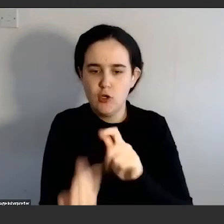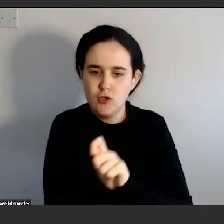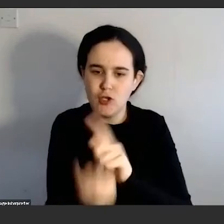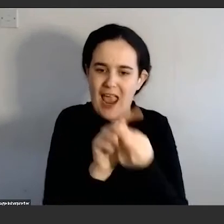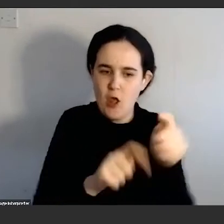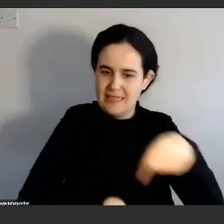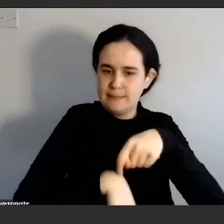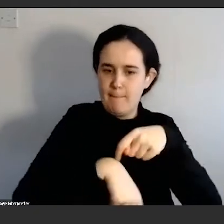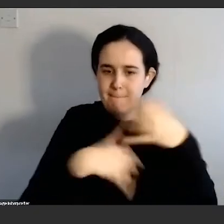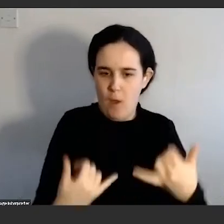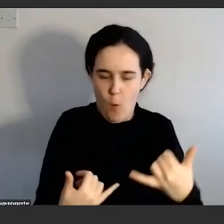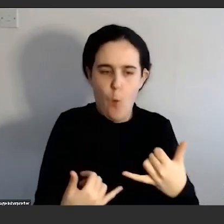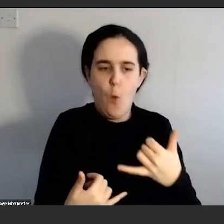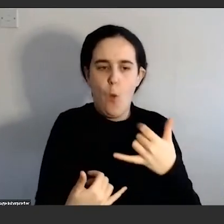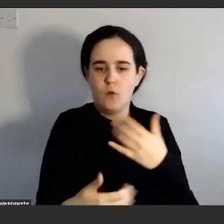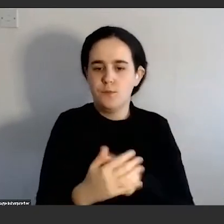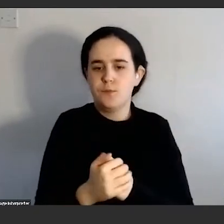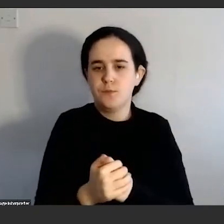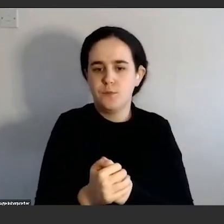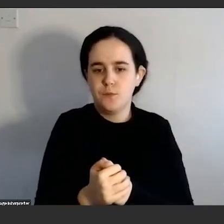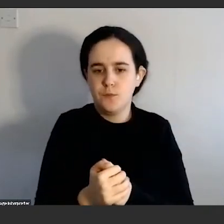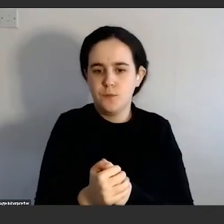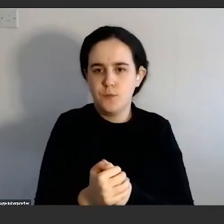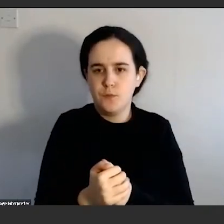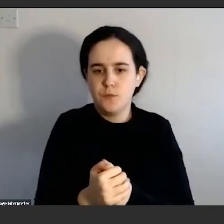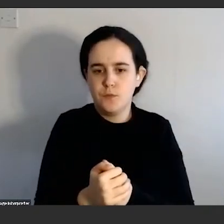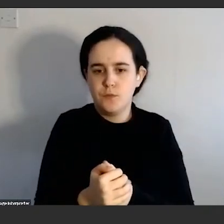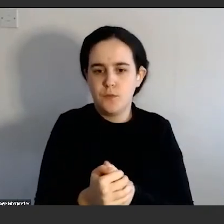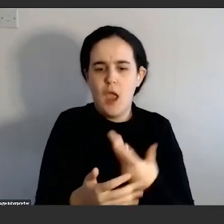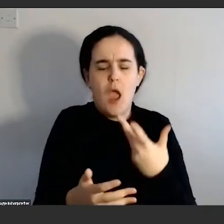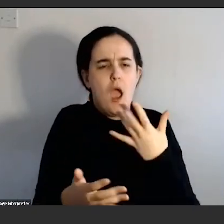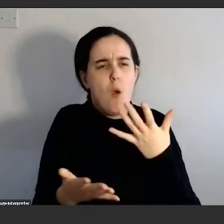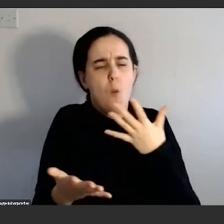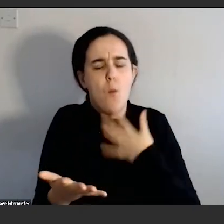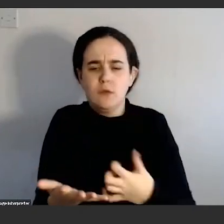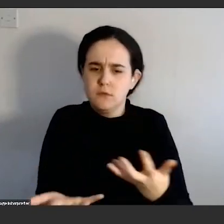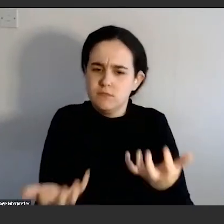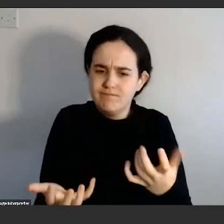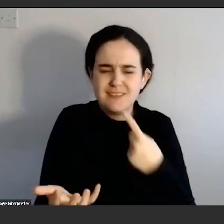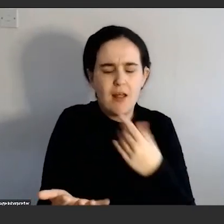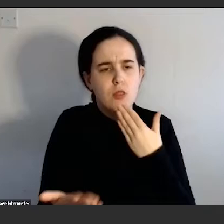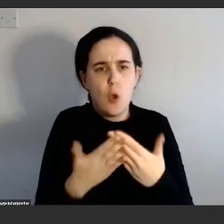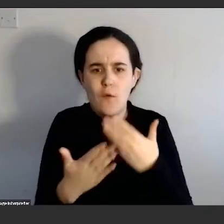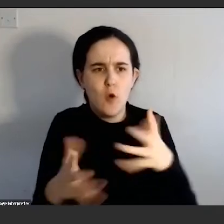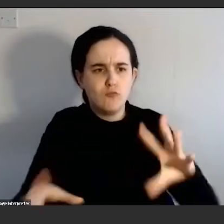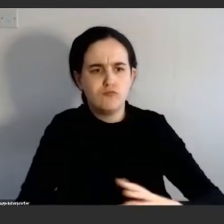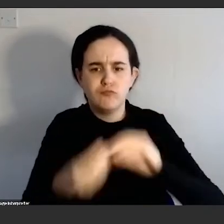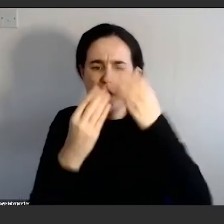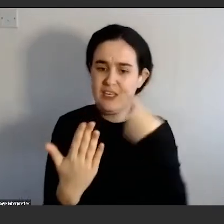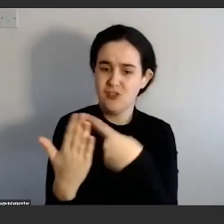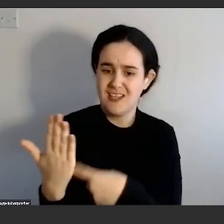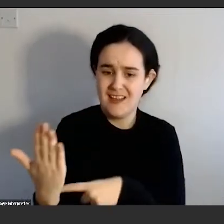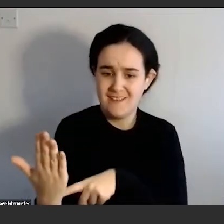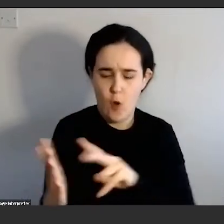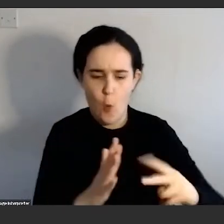initiative, because when such a huge organization as WHO gets behind human rights within the